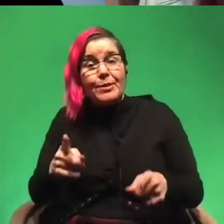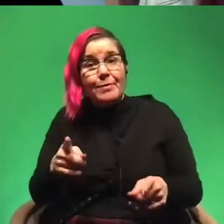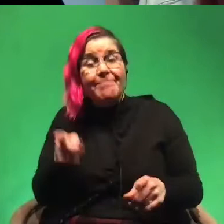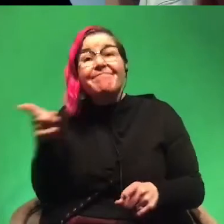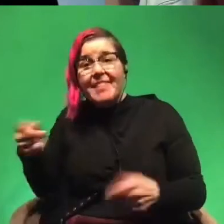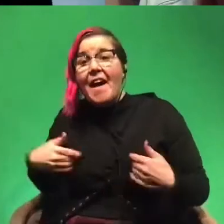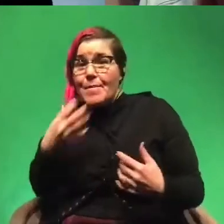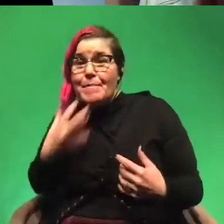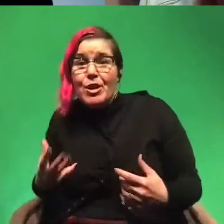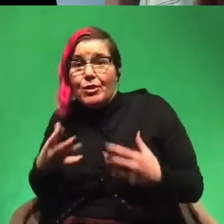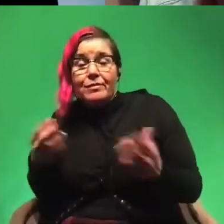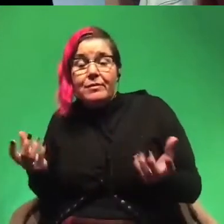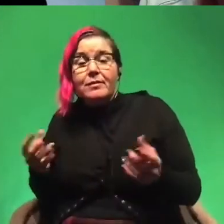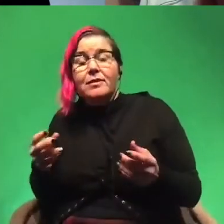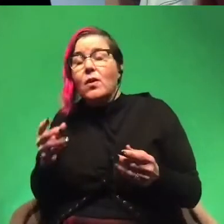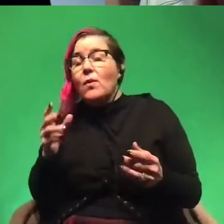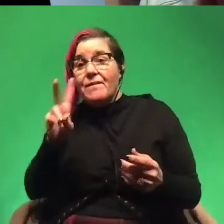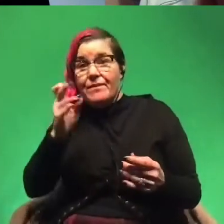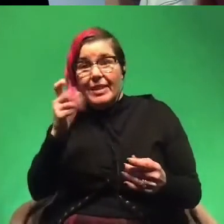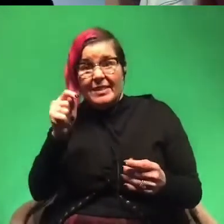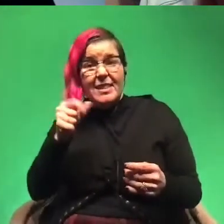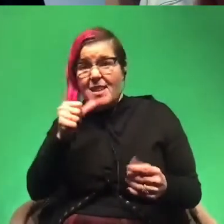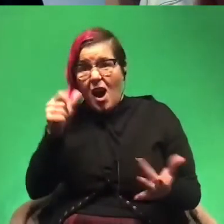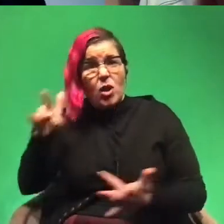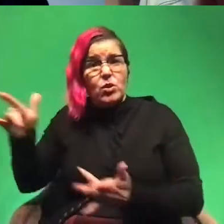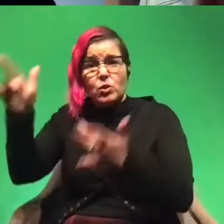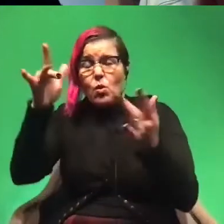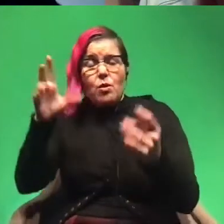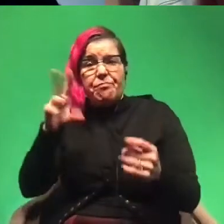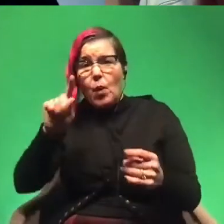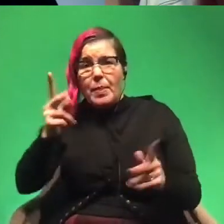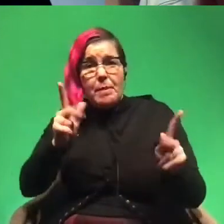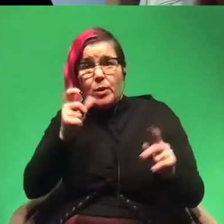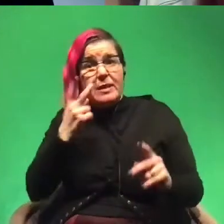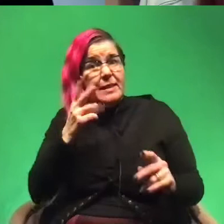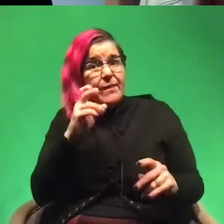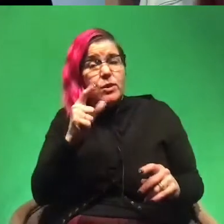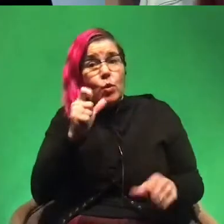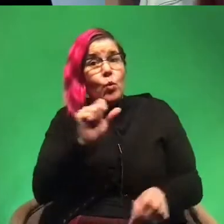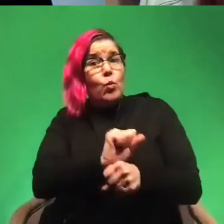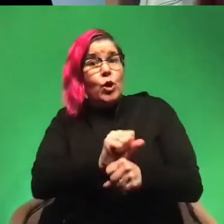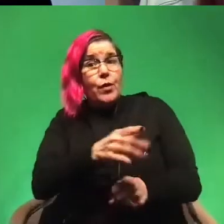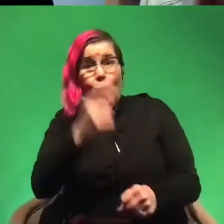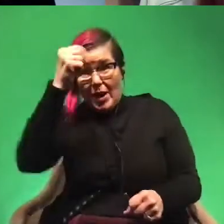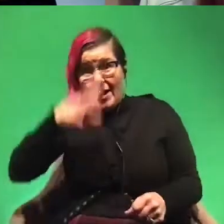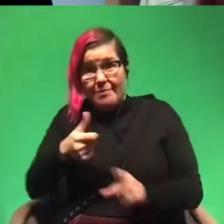So Vincent wasn't on the tour route. Nobody could see Vincent except for people that worked there. And we had one guy on staff